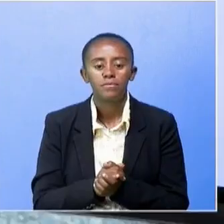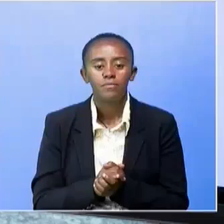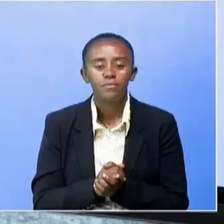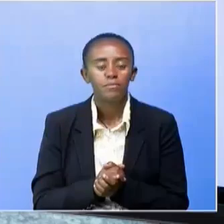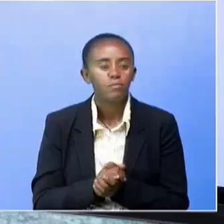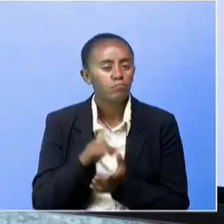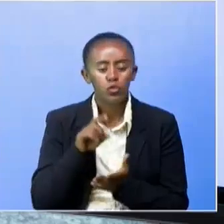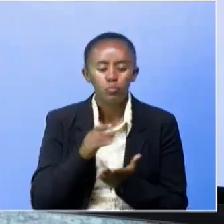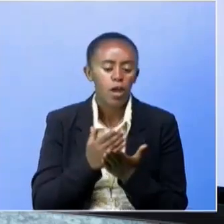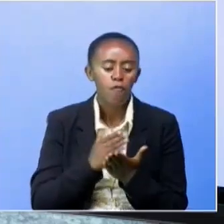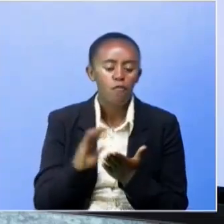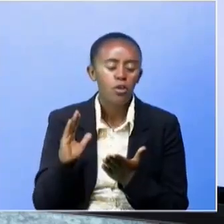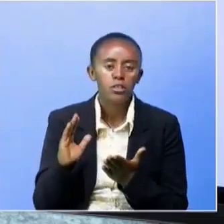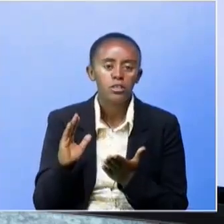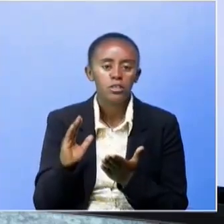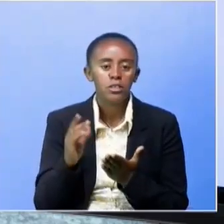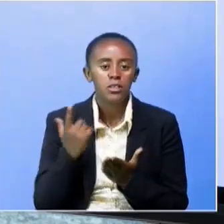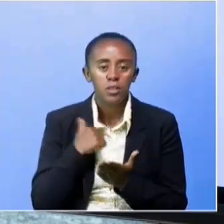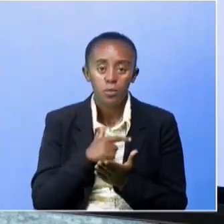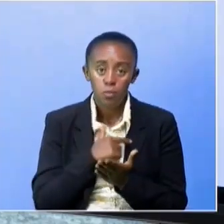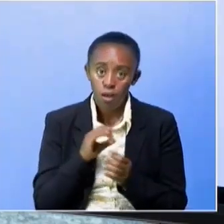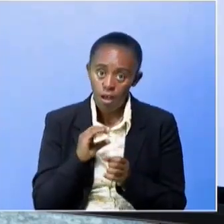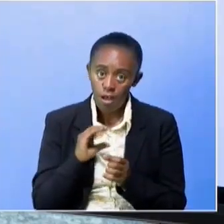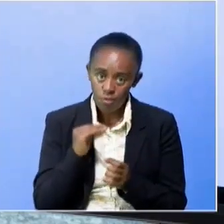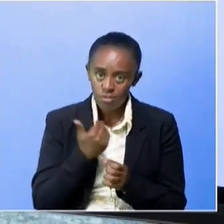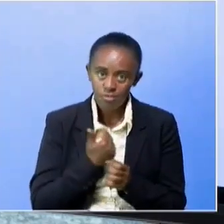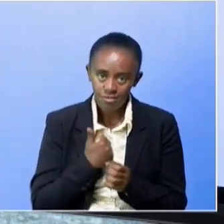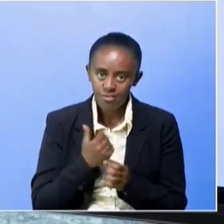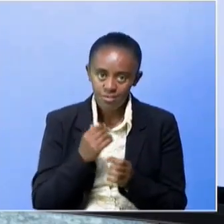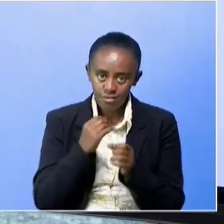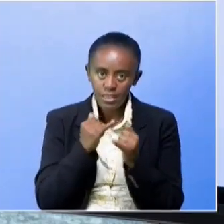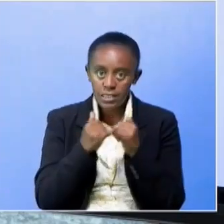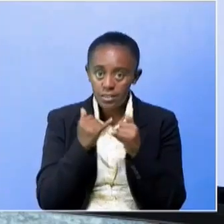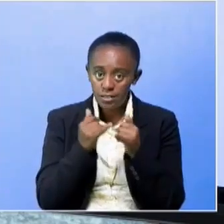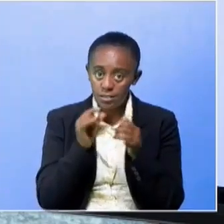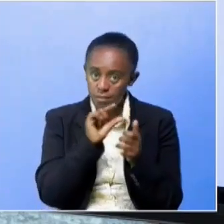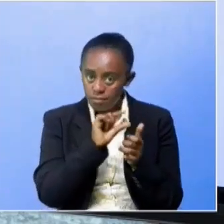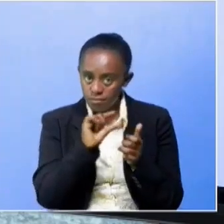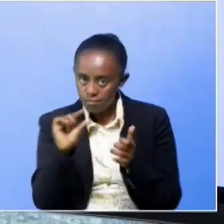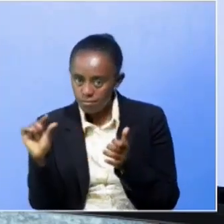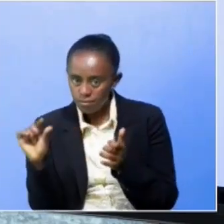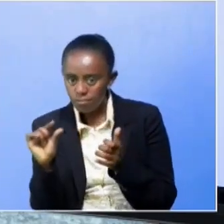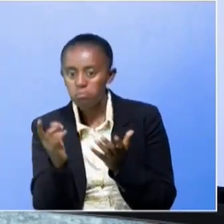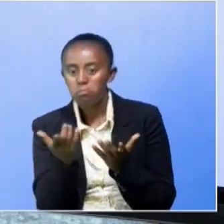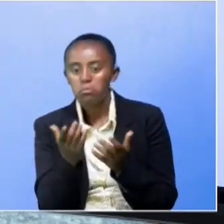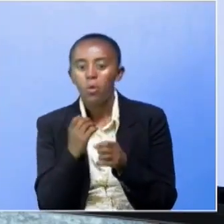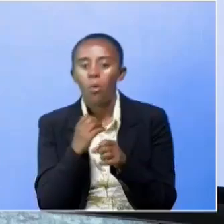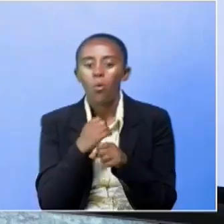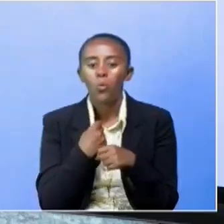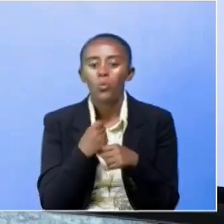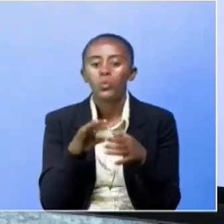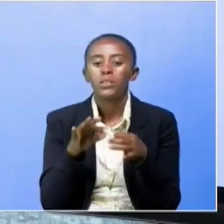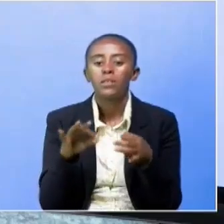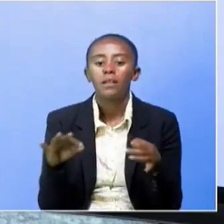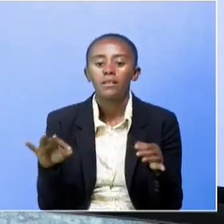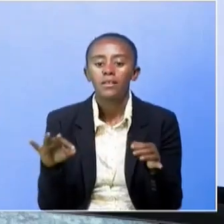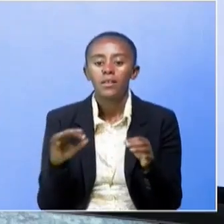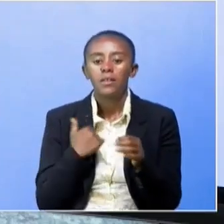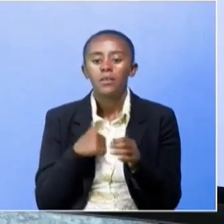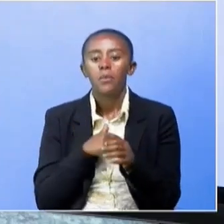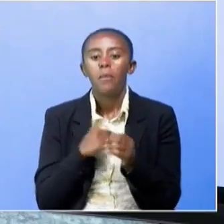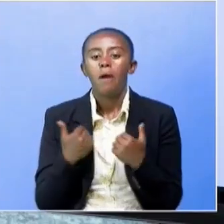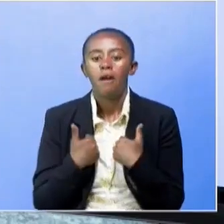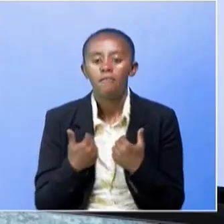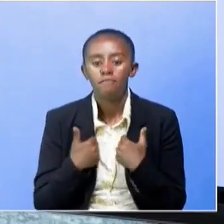Should be avoided. So we have our ending line, which is our concluding sentence. We have our